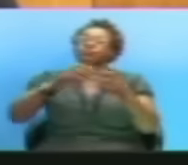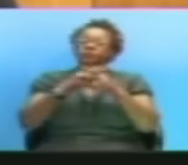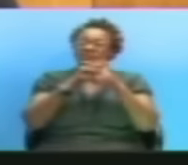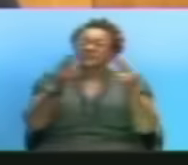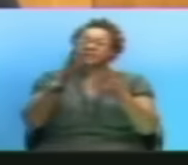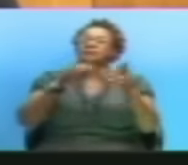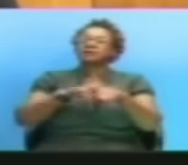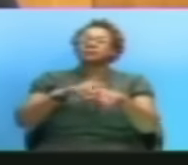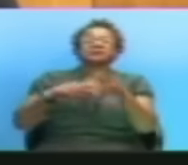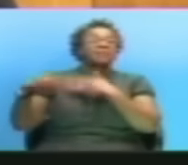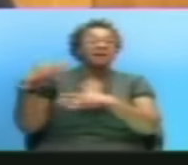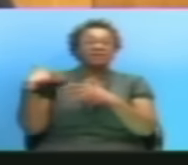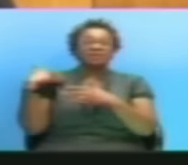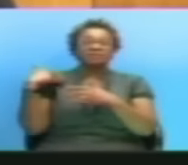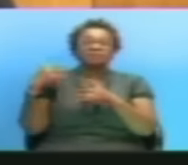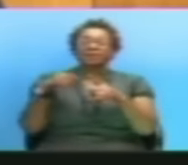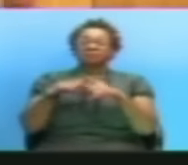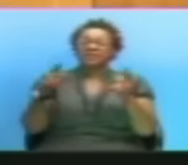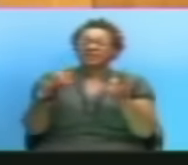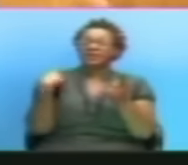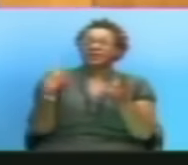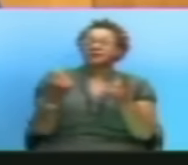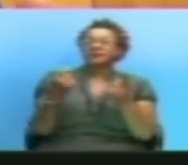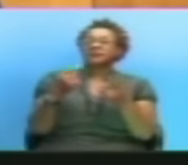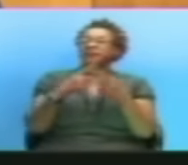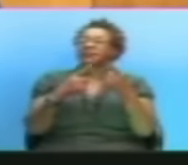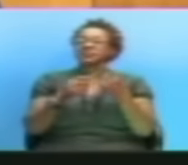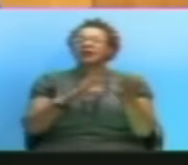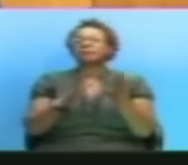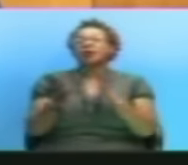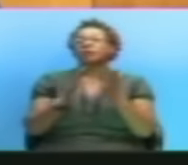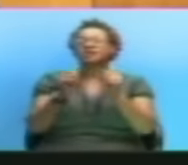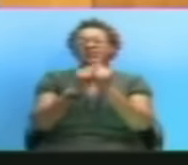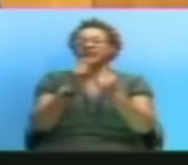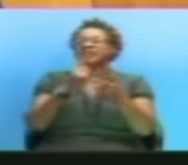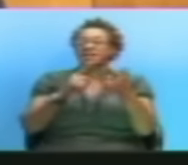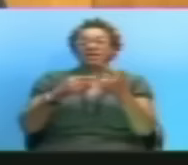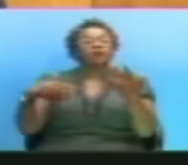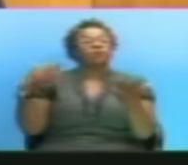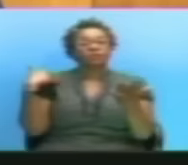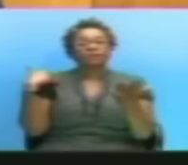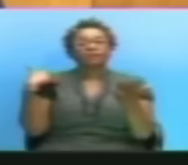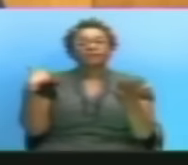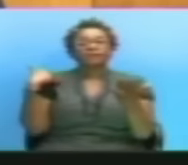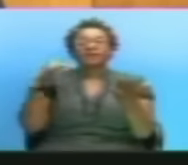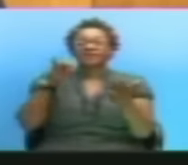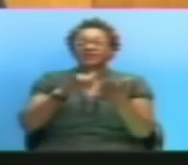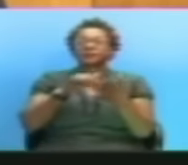but in the recent years, maybe about almost 10 years ago, that is